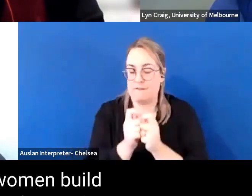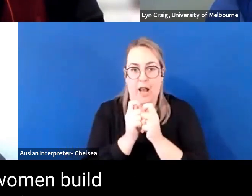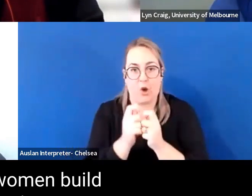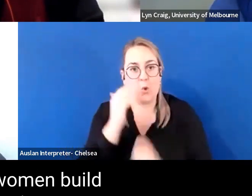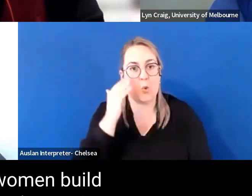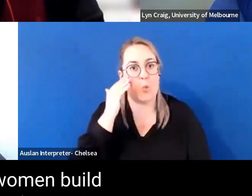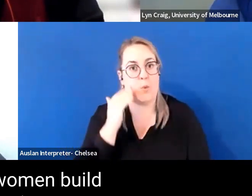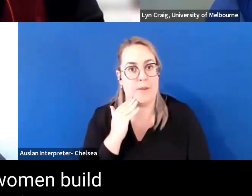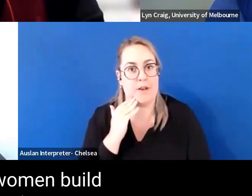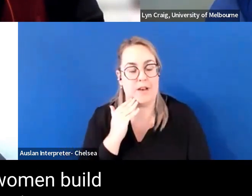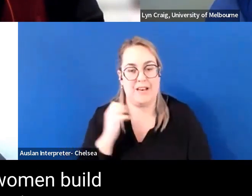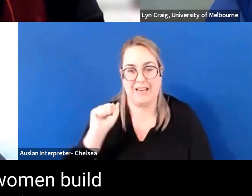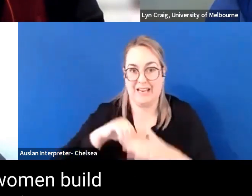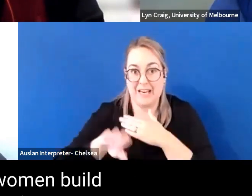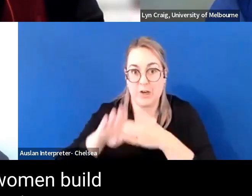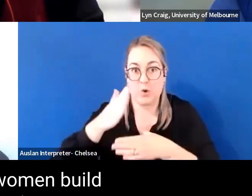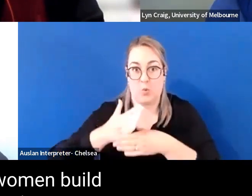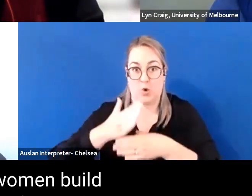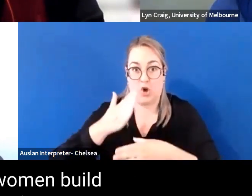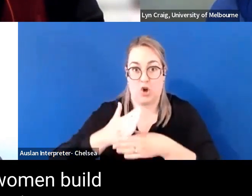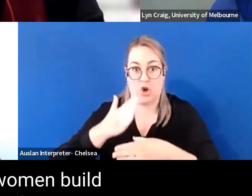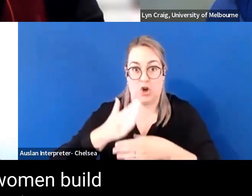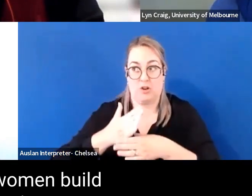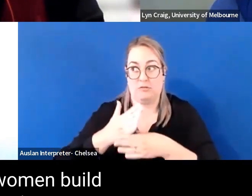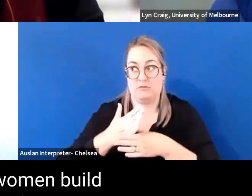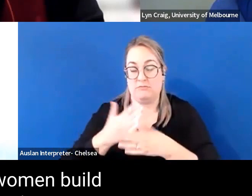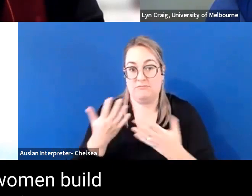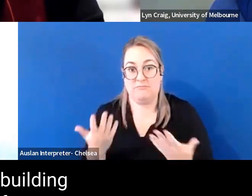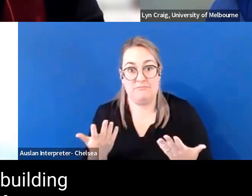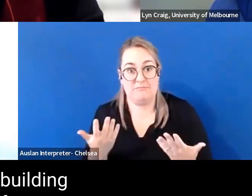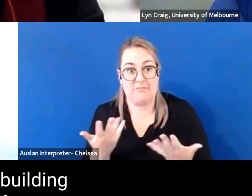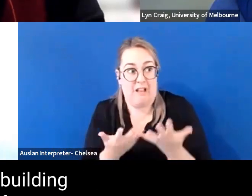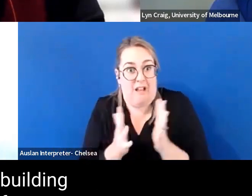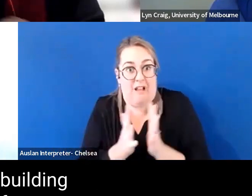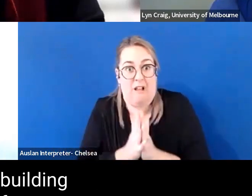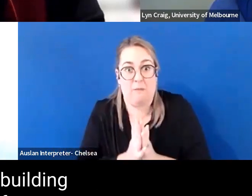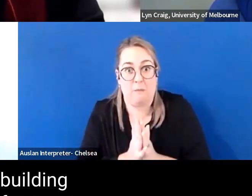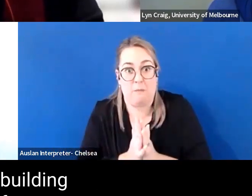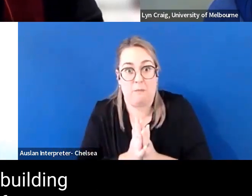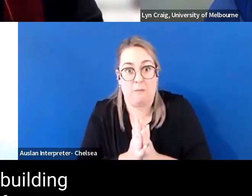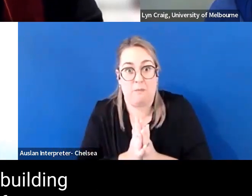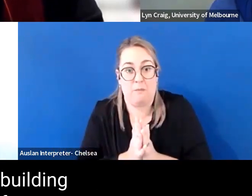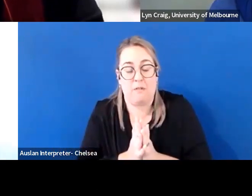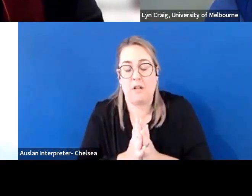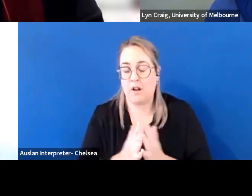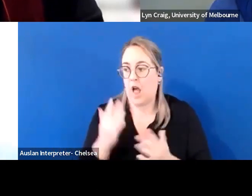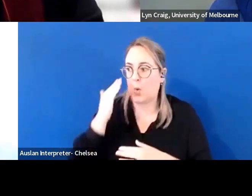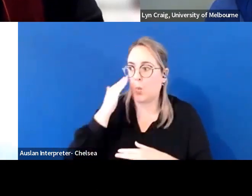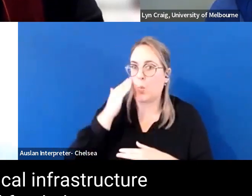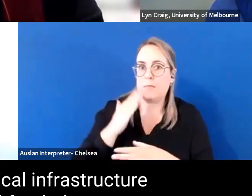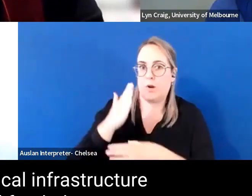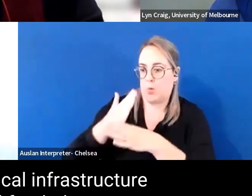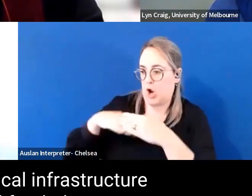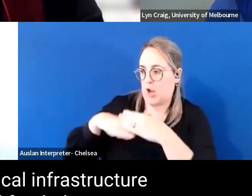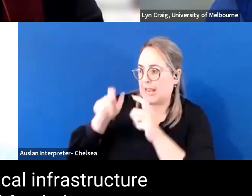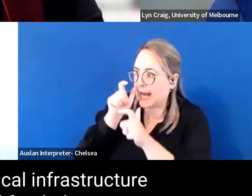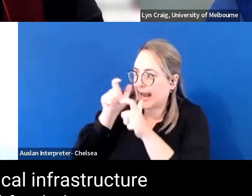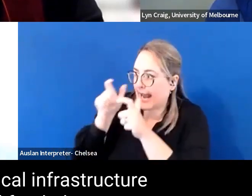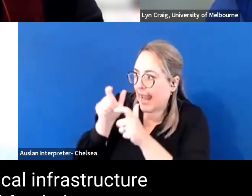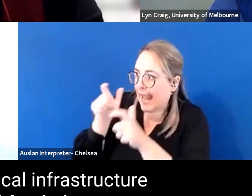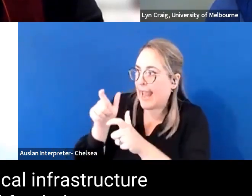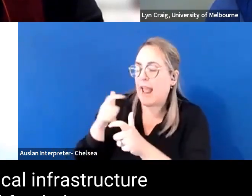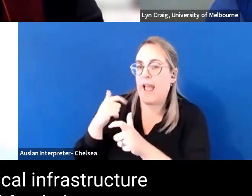is that women build, in these caring sectors, they are building social infrastructure. We